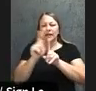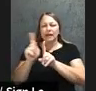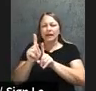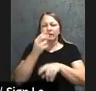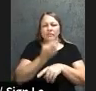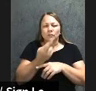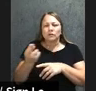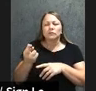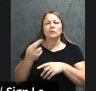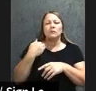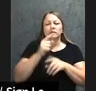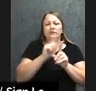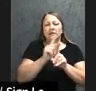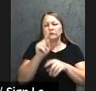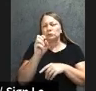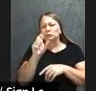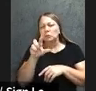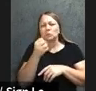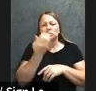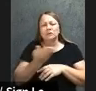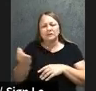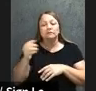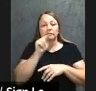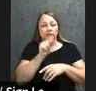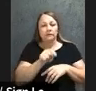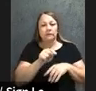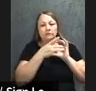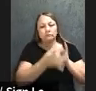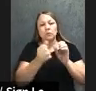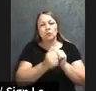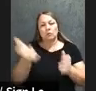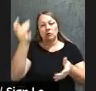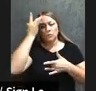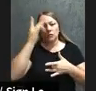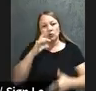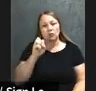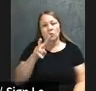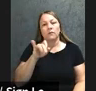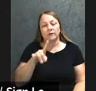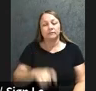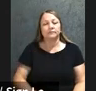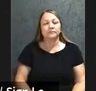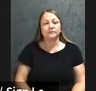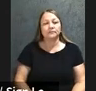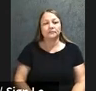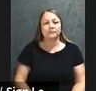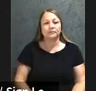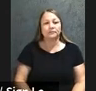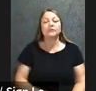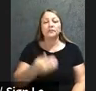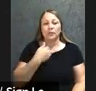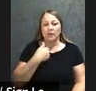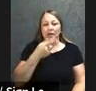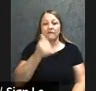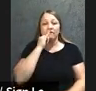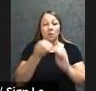you deal with COVID-19. So you'll see this number all throughout the presentation, even on the different